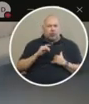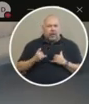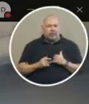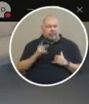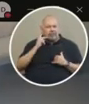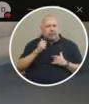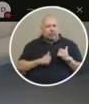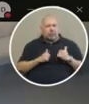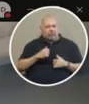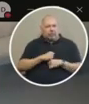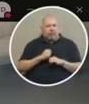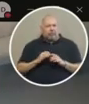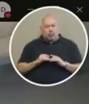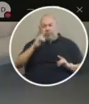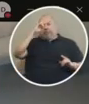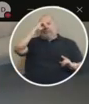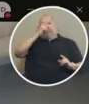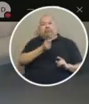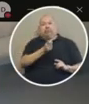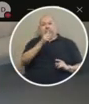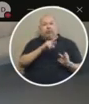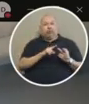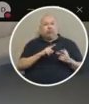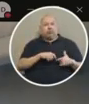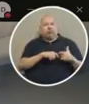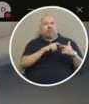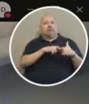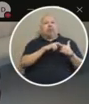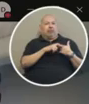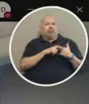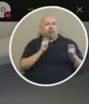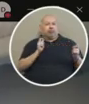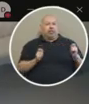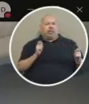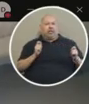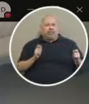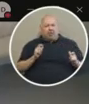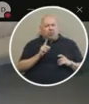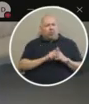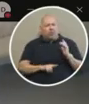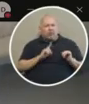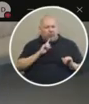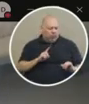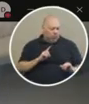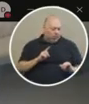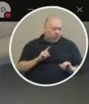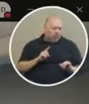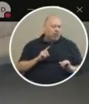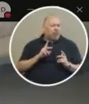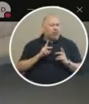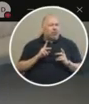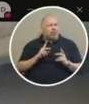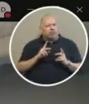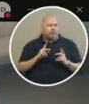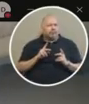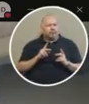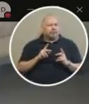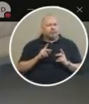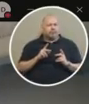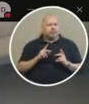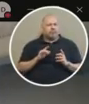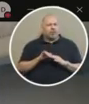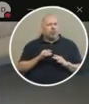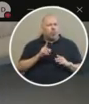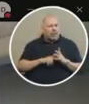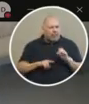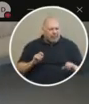to see which ones make more sense to delete, to suspend, to augment, what are the priorities being given? What